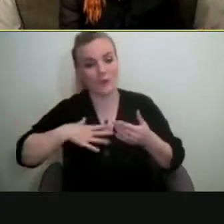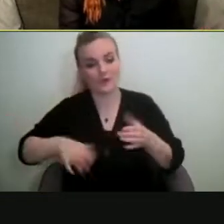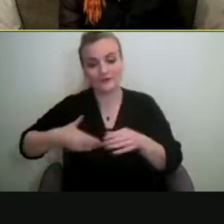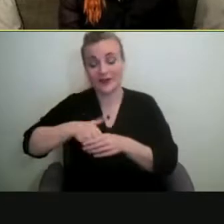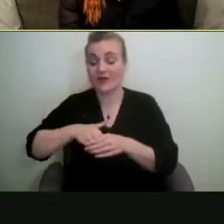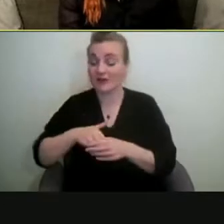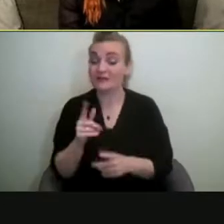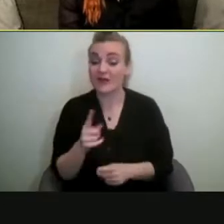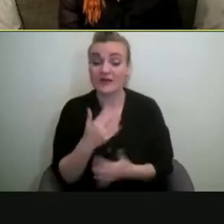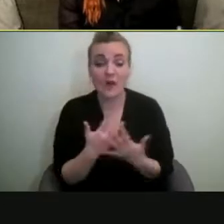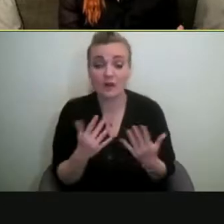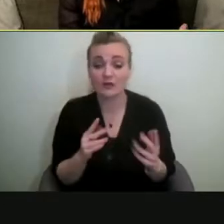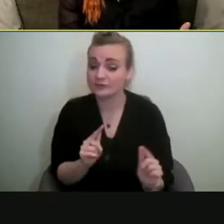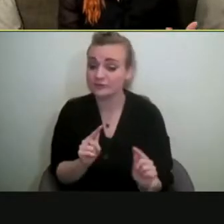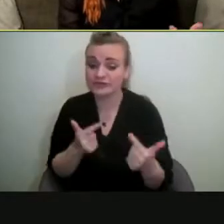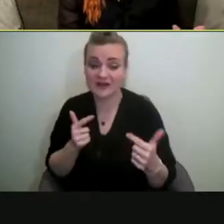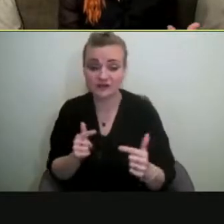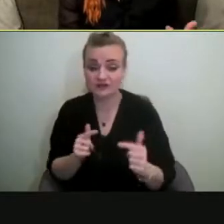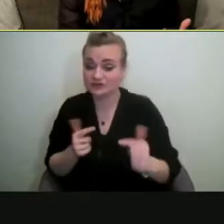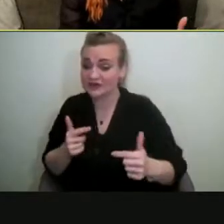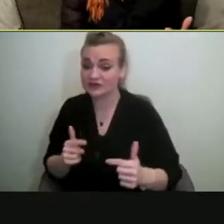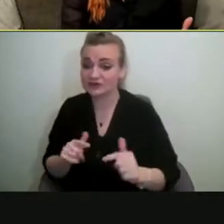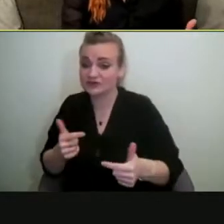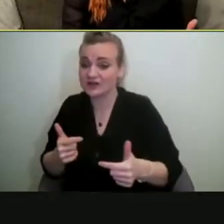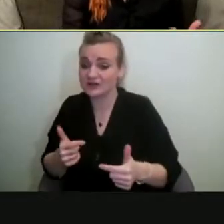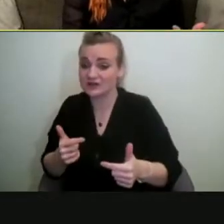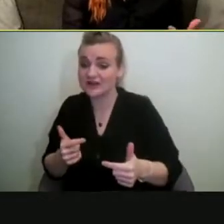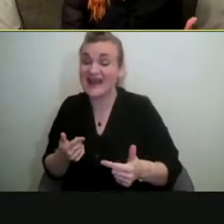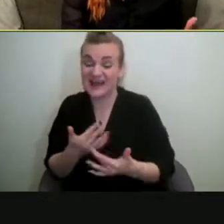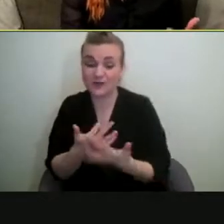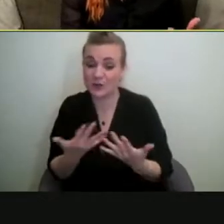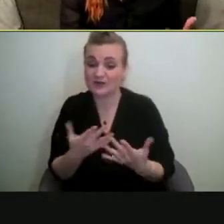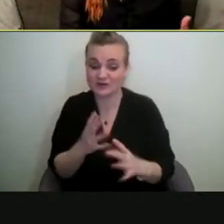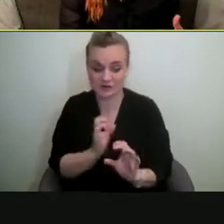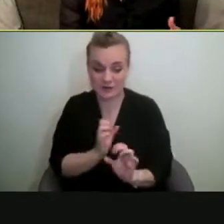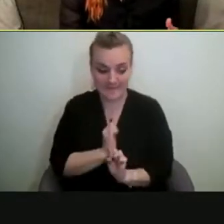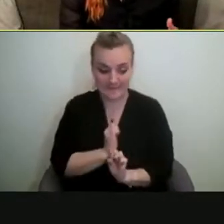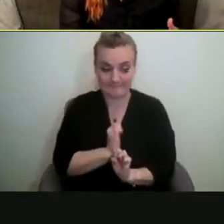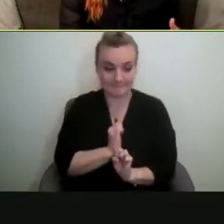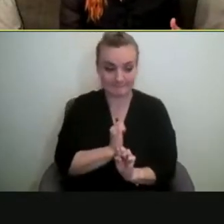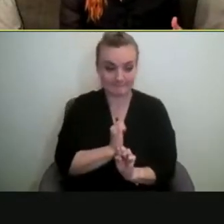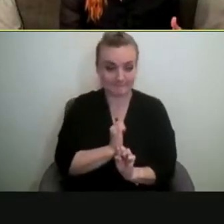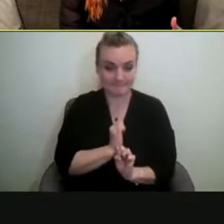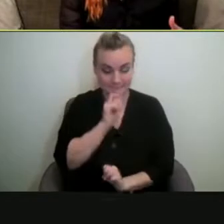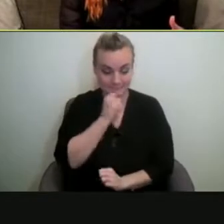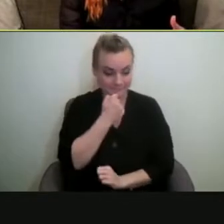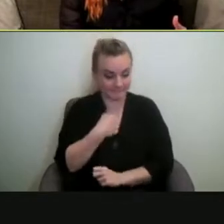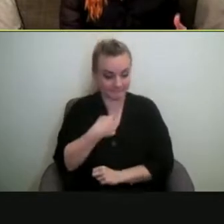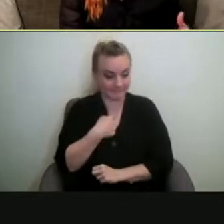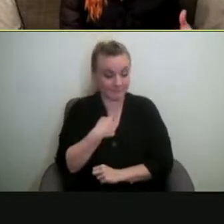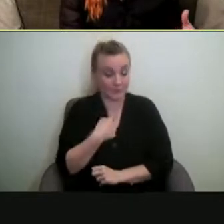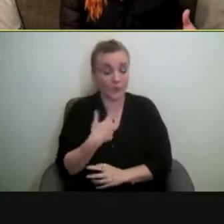challenges. And I think they're often not spoken about and not given a platform to.